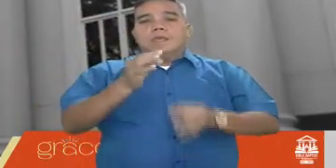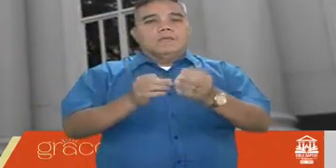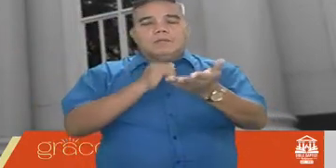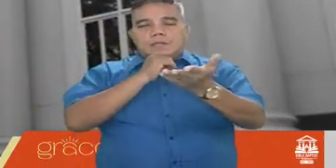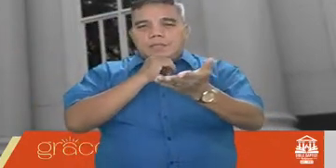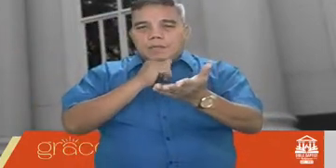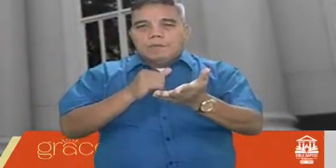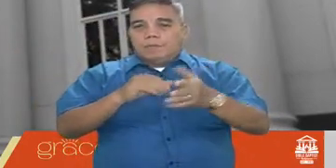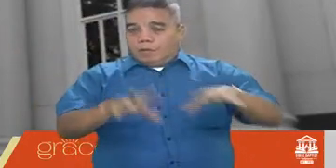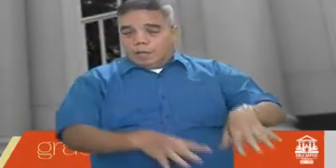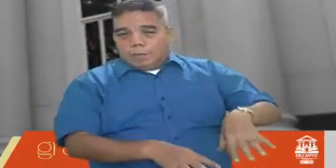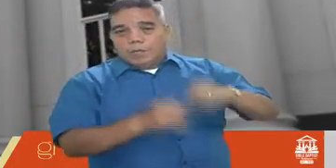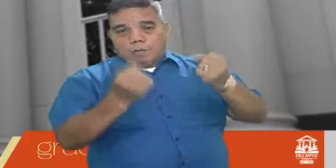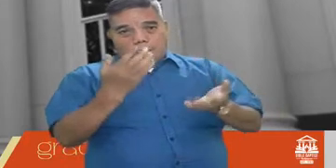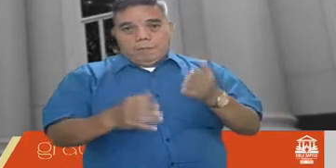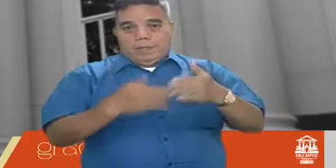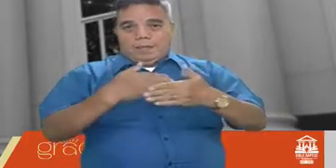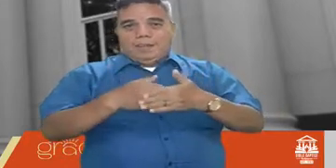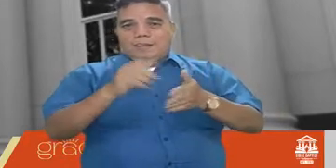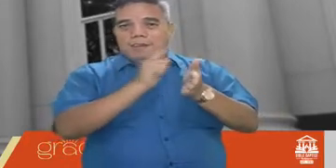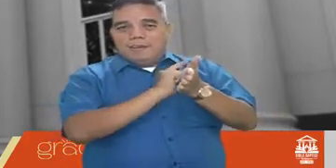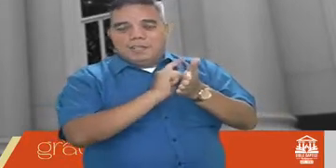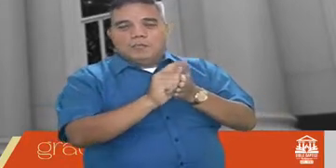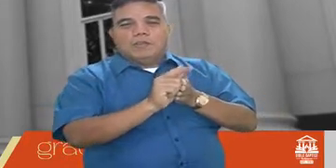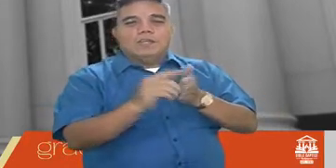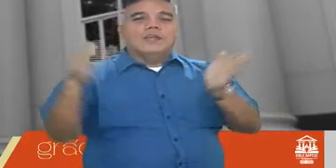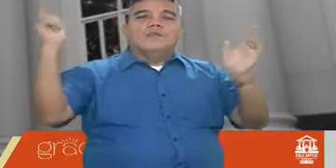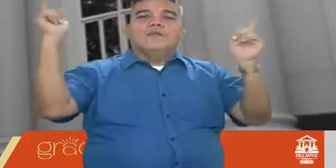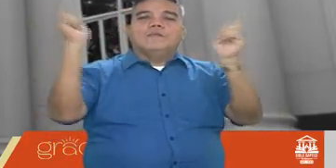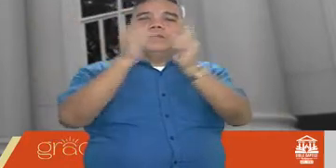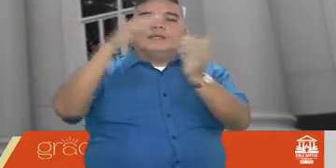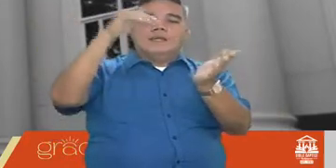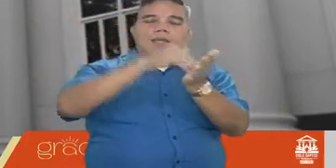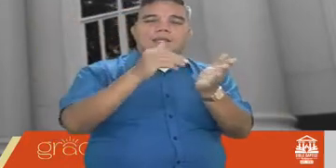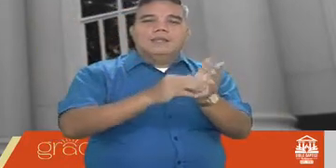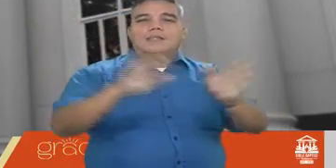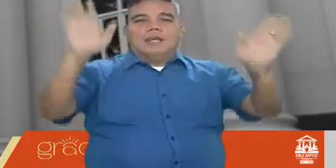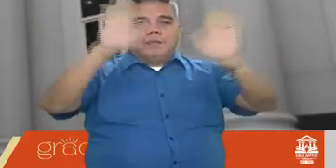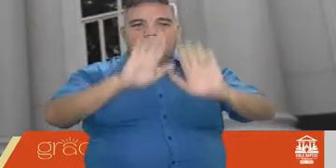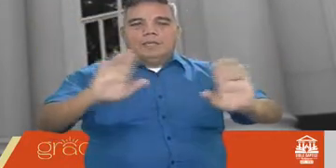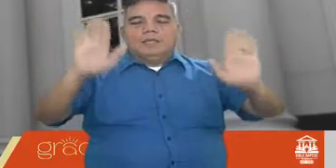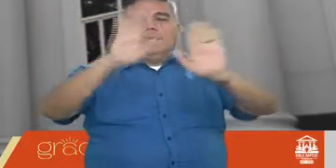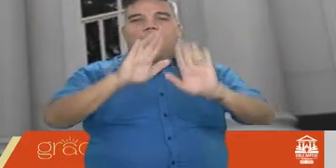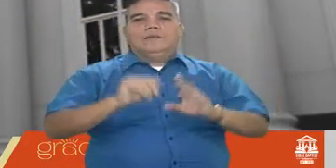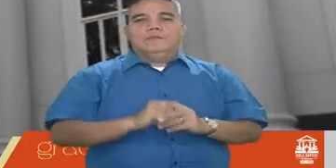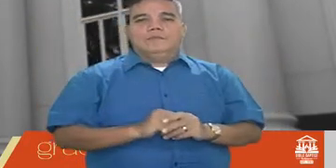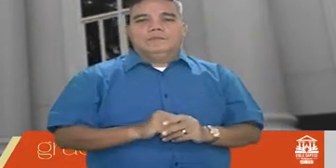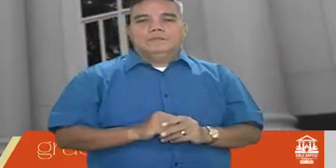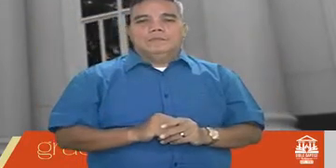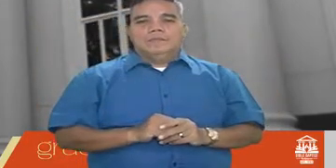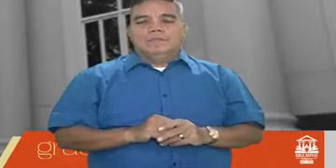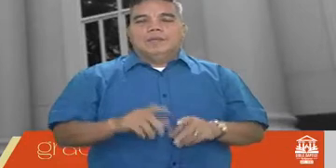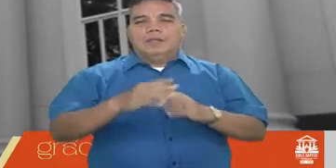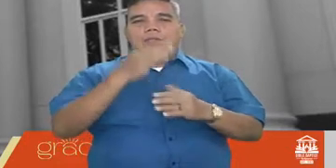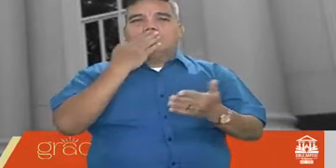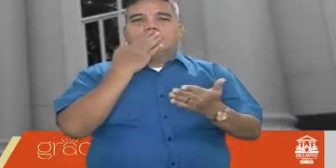If it does not rupture in this week, we will be meeting again this coming Sunday,